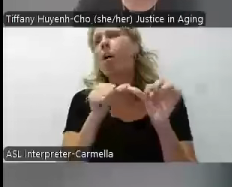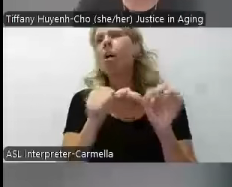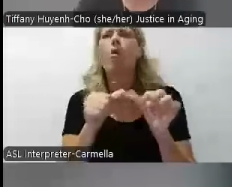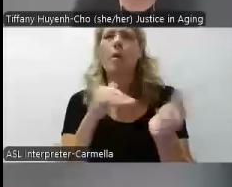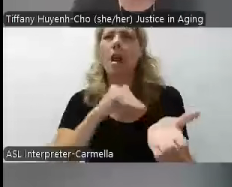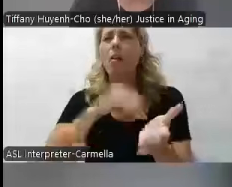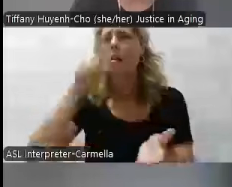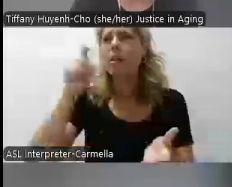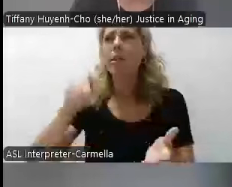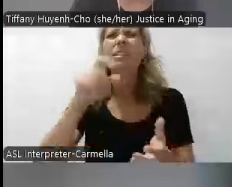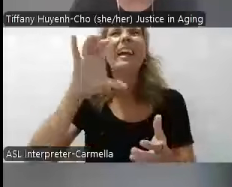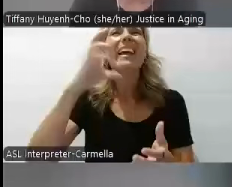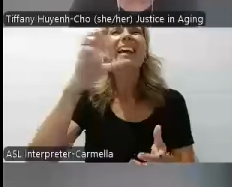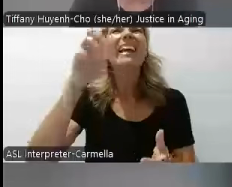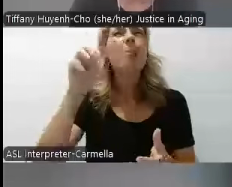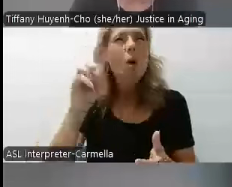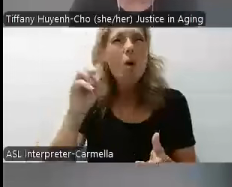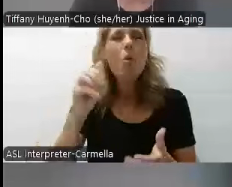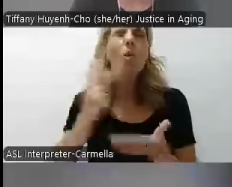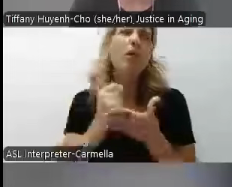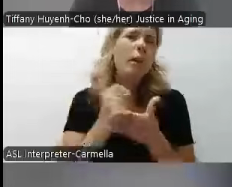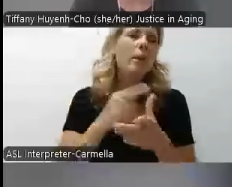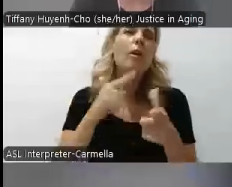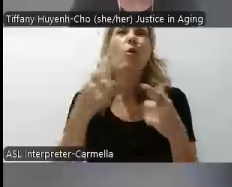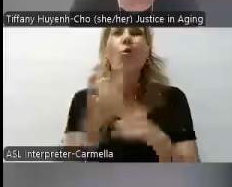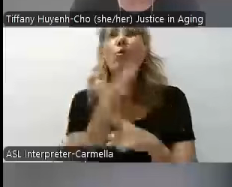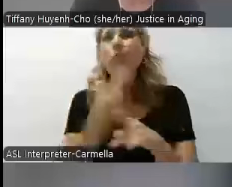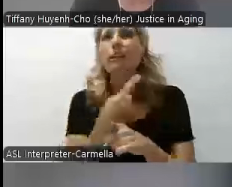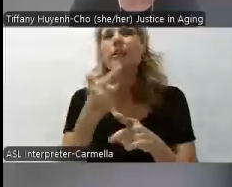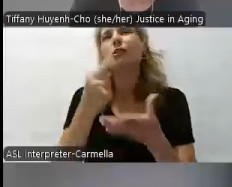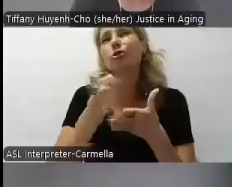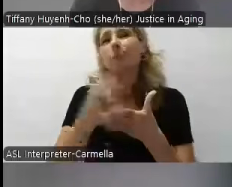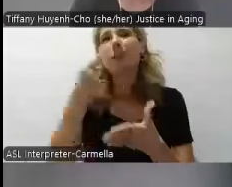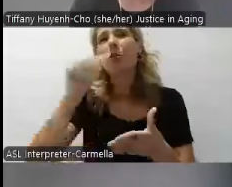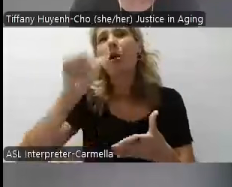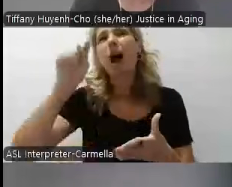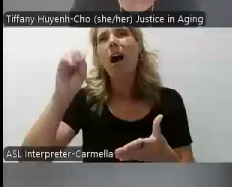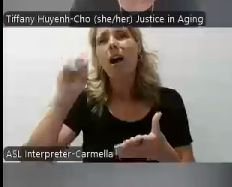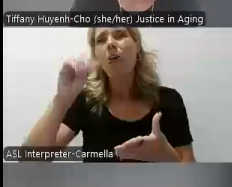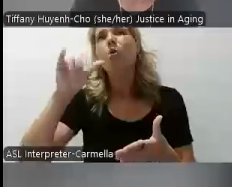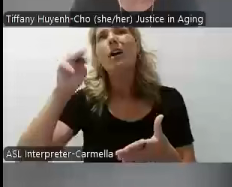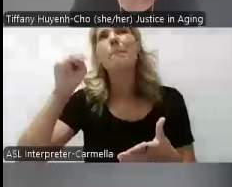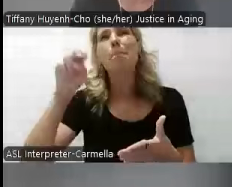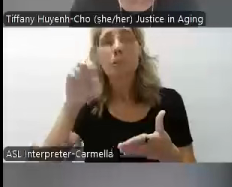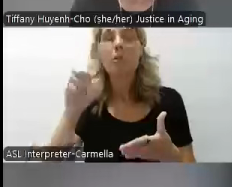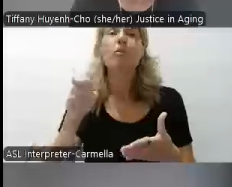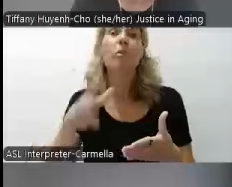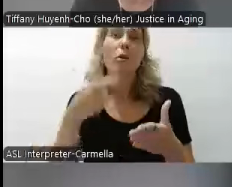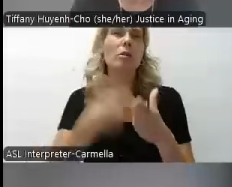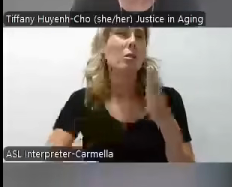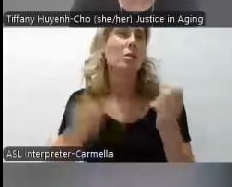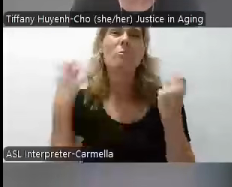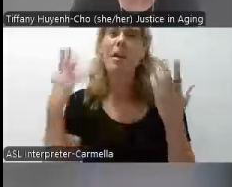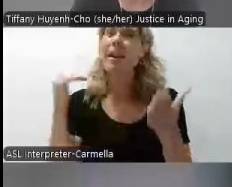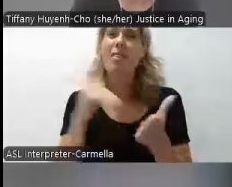So things like chemotherapy or regular treatment for autoimmune diseases, these amass thousands, if not tens of thousands of